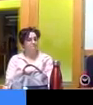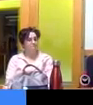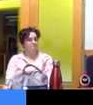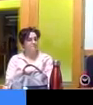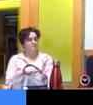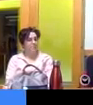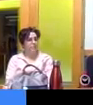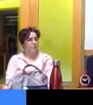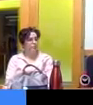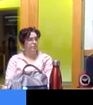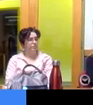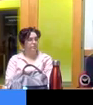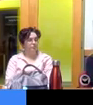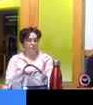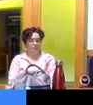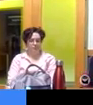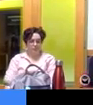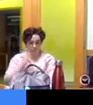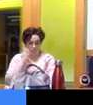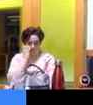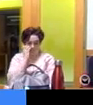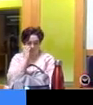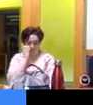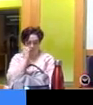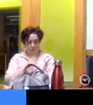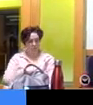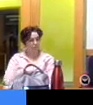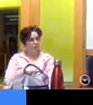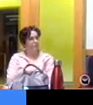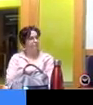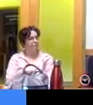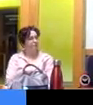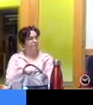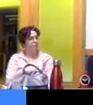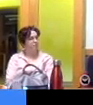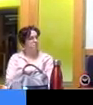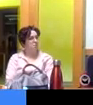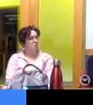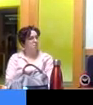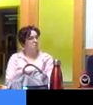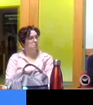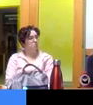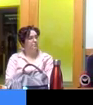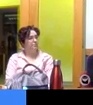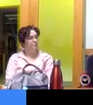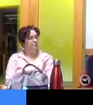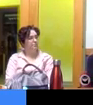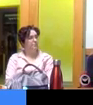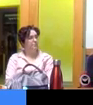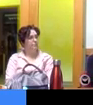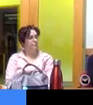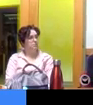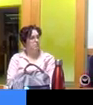And so that's kind of an overview. And then honing in on the next slide to our sexual and reproductive health services, more specifically,